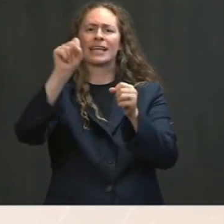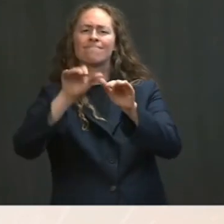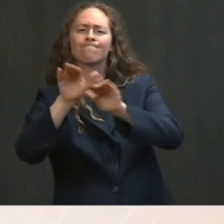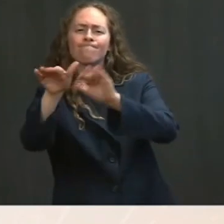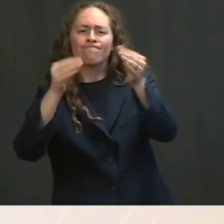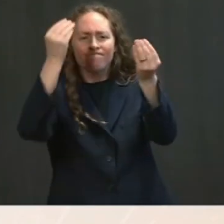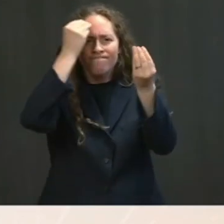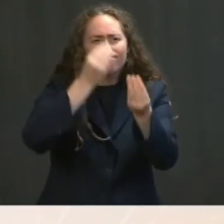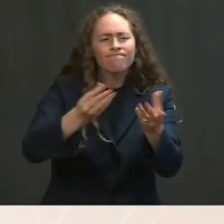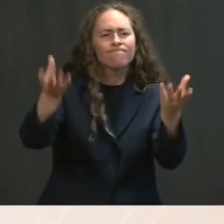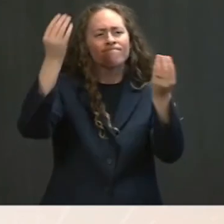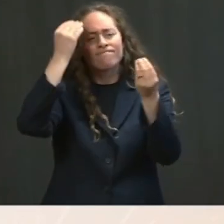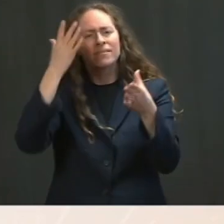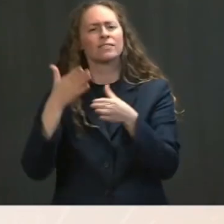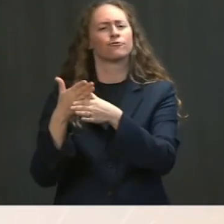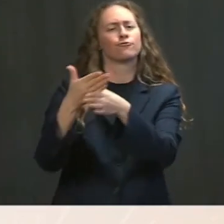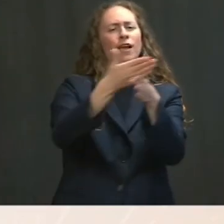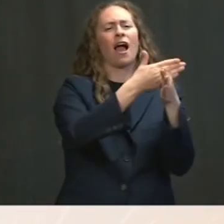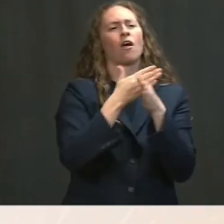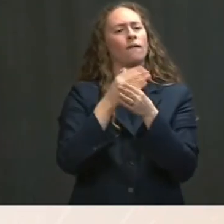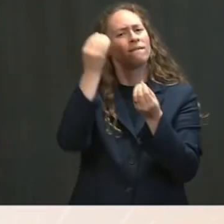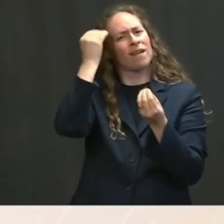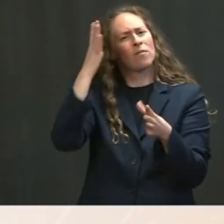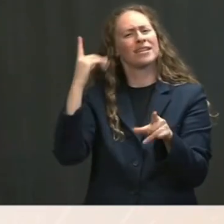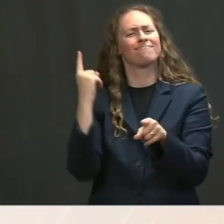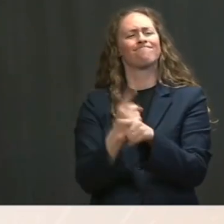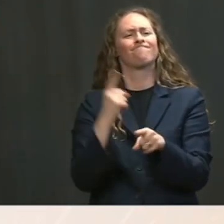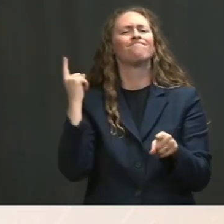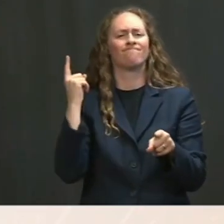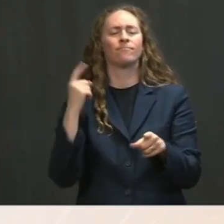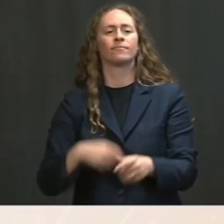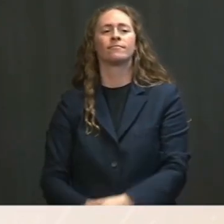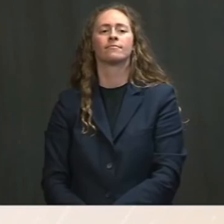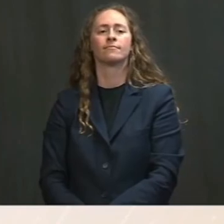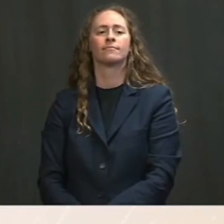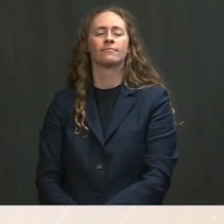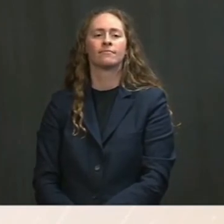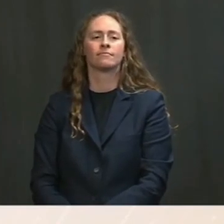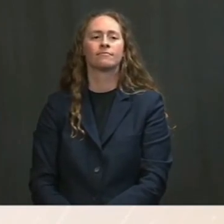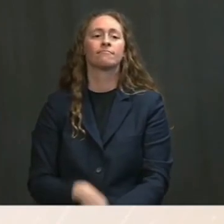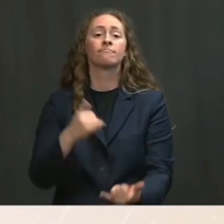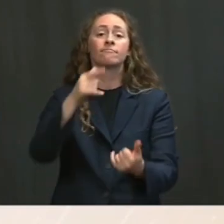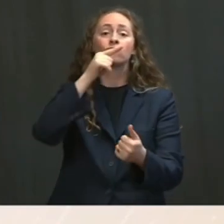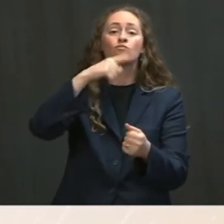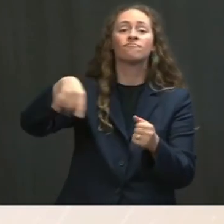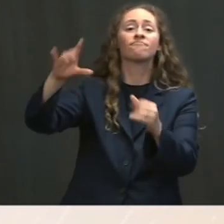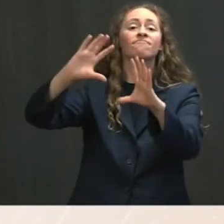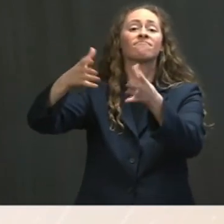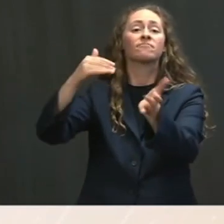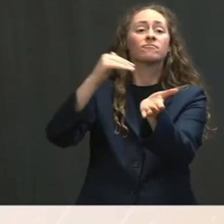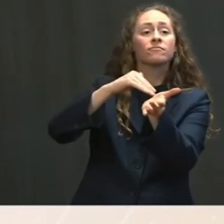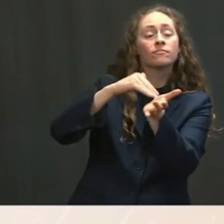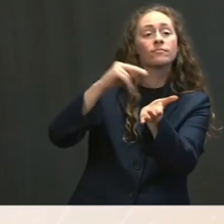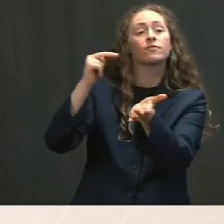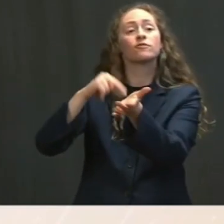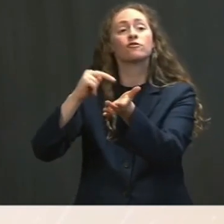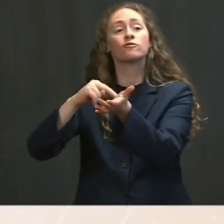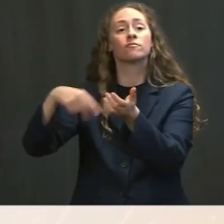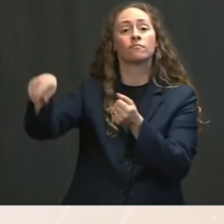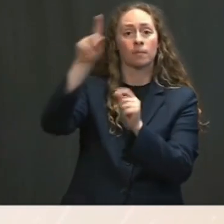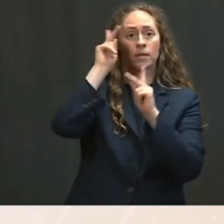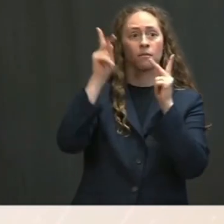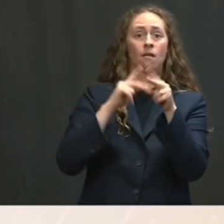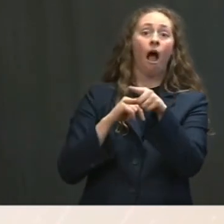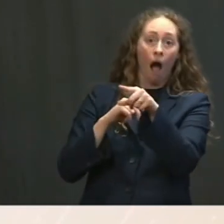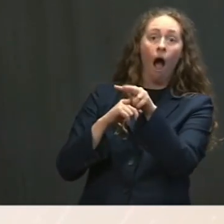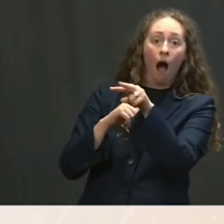These public health efforts move at the speed of trust. And we have to recognize where trust is, where those relationships are, invest in